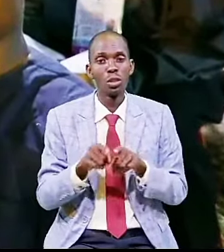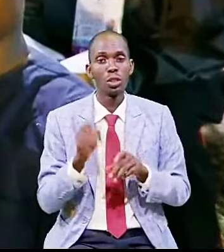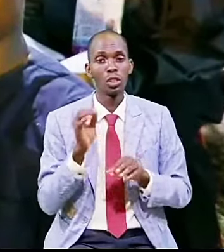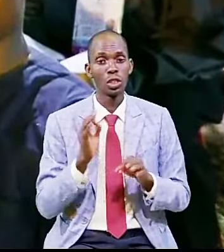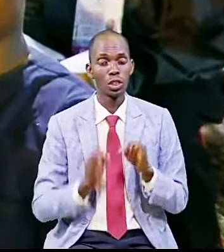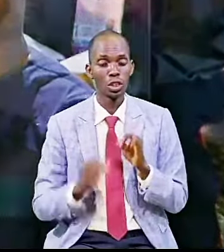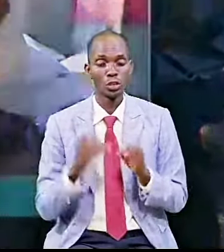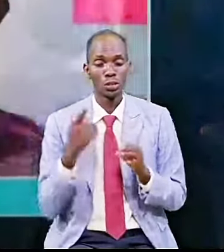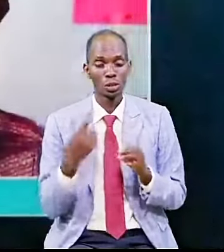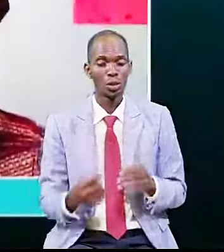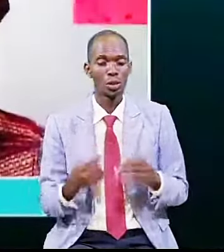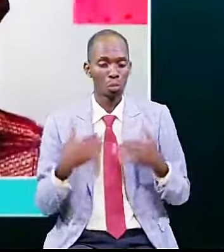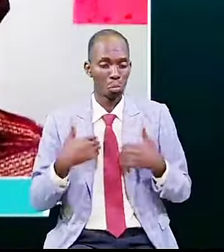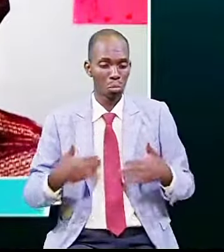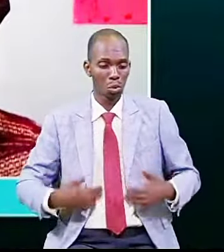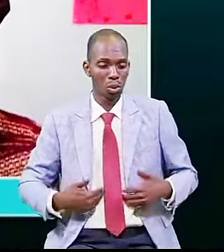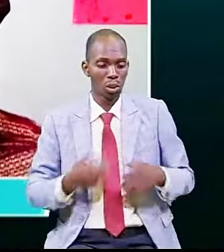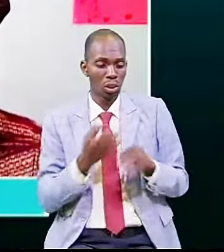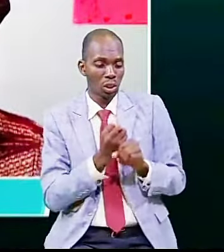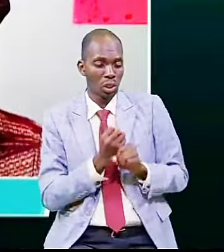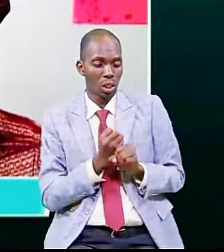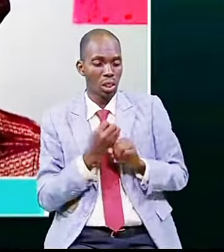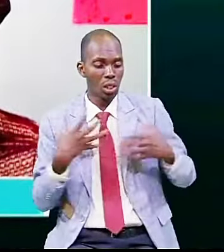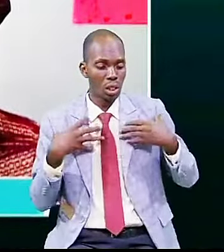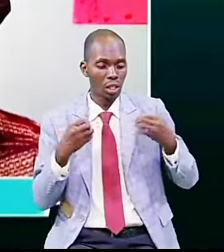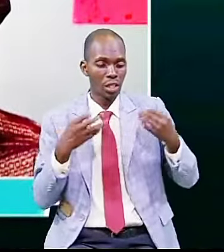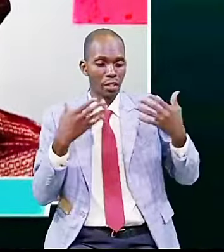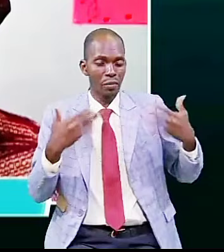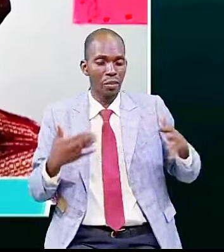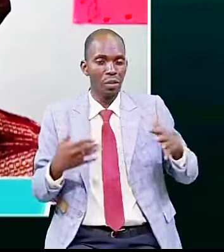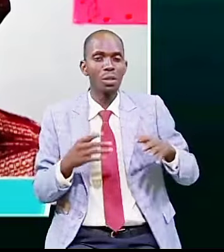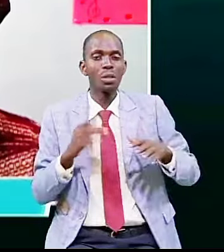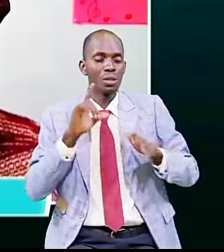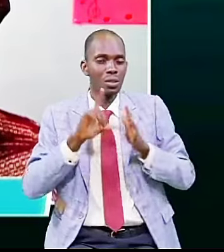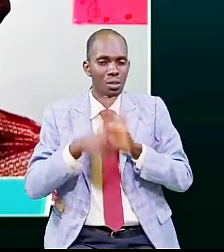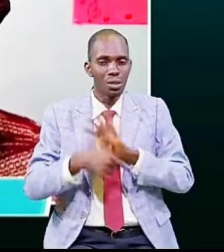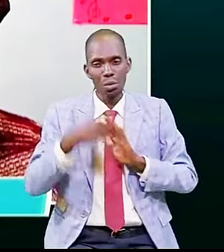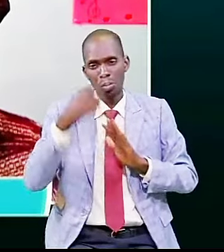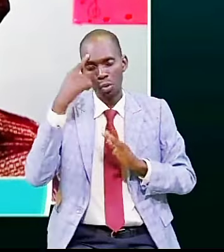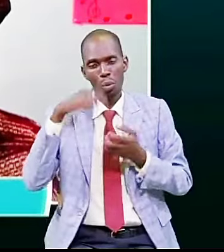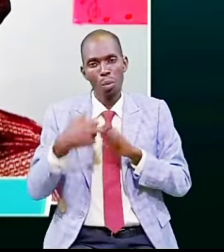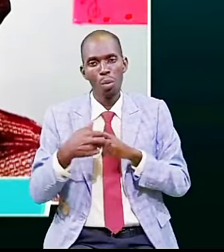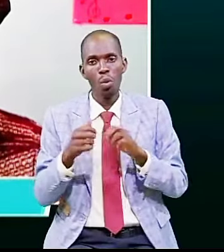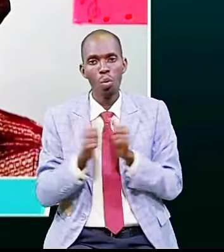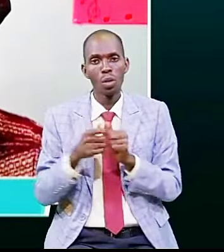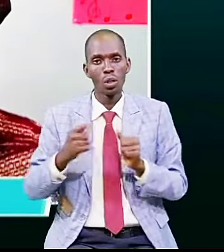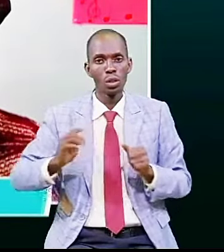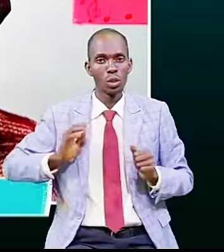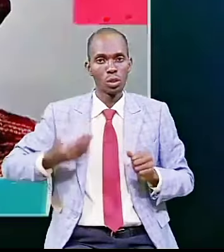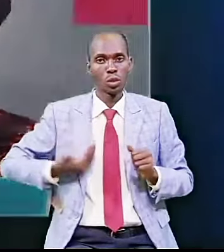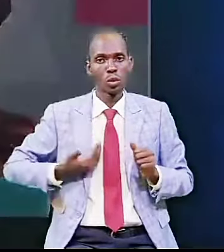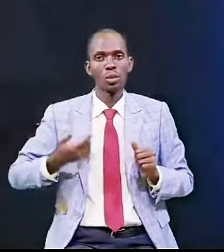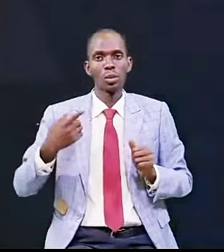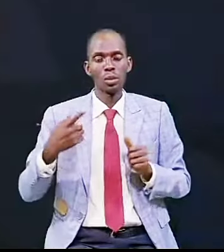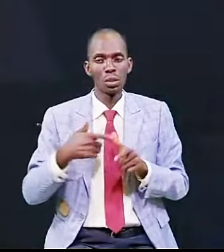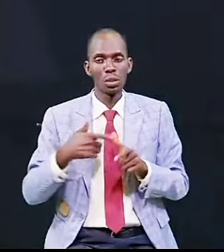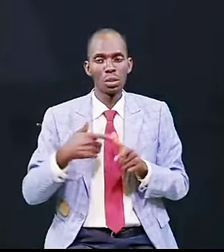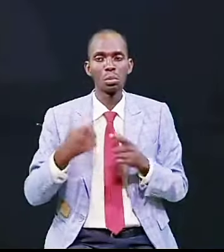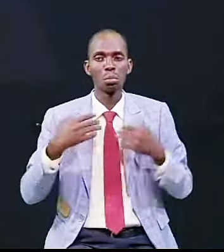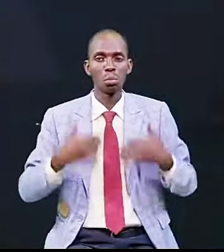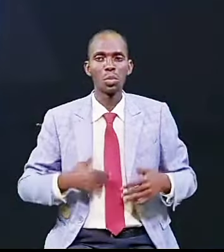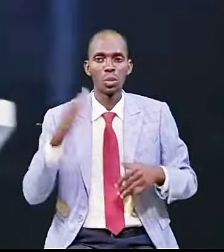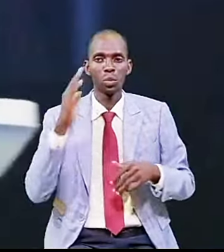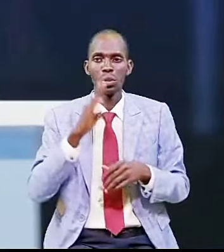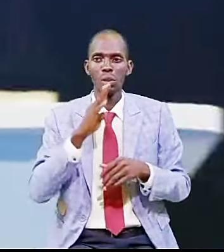affected eventually. That's why he gives us healing for the body. He gives